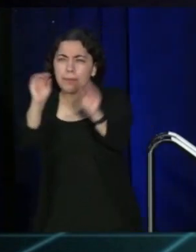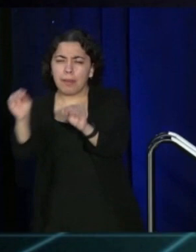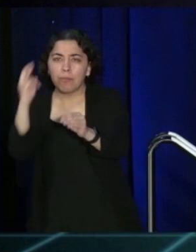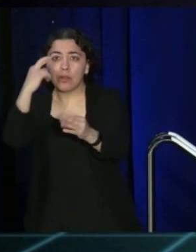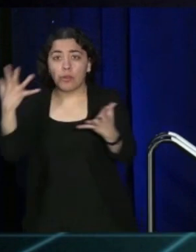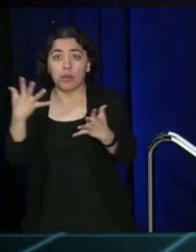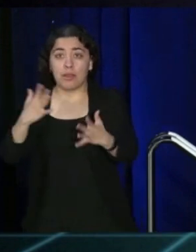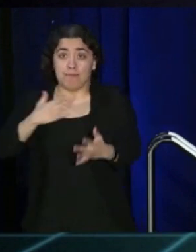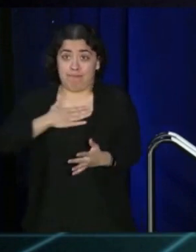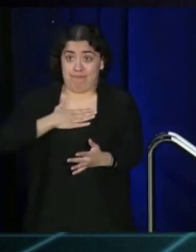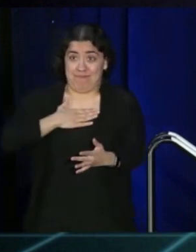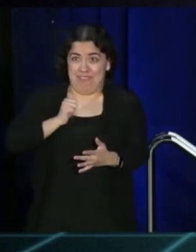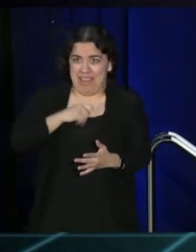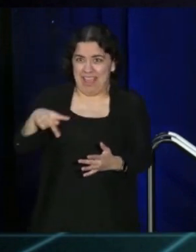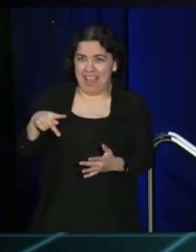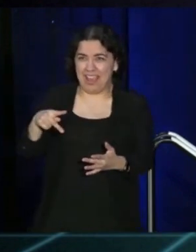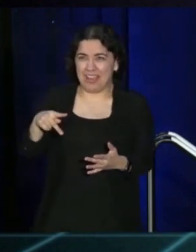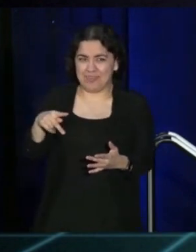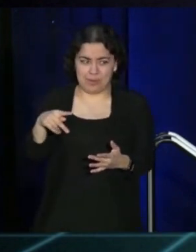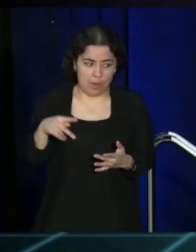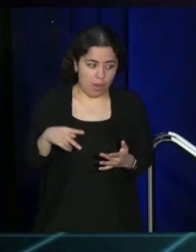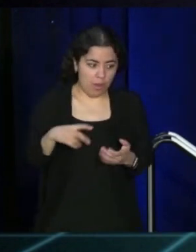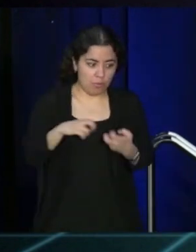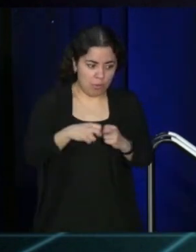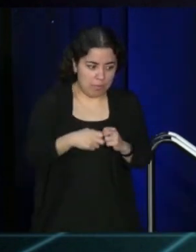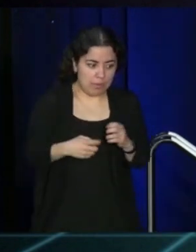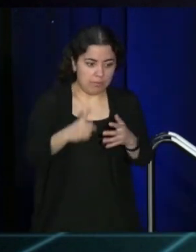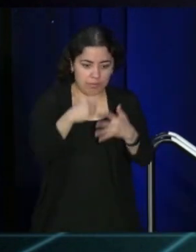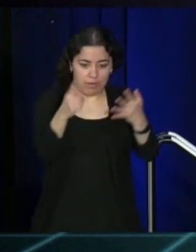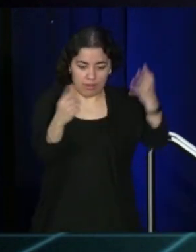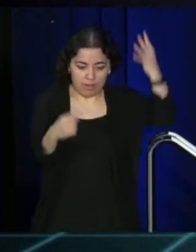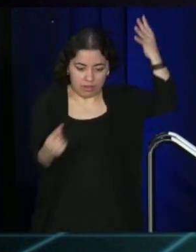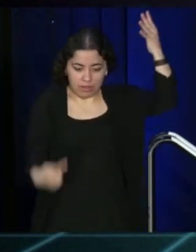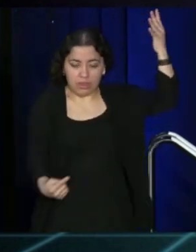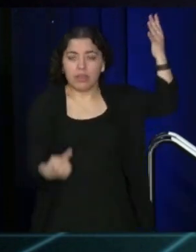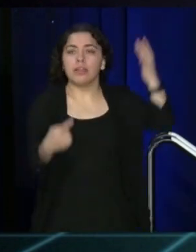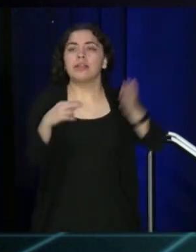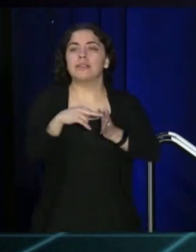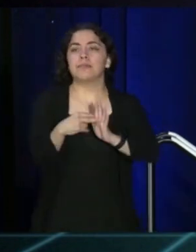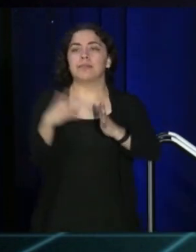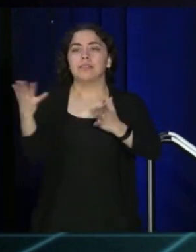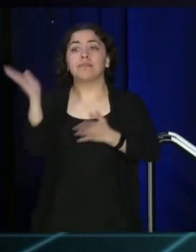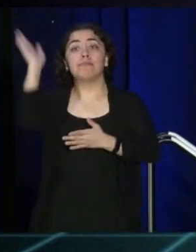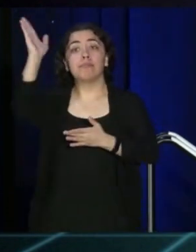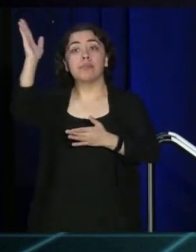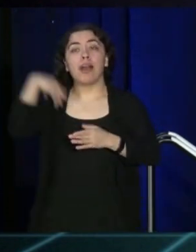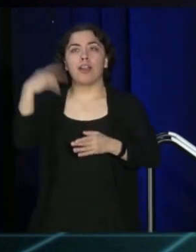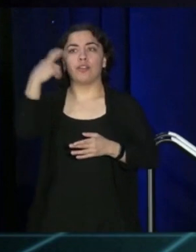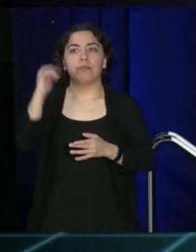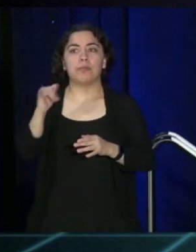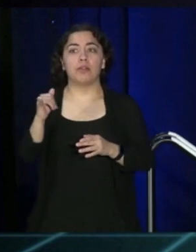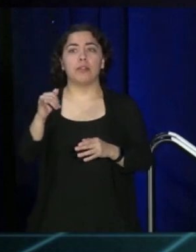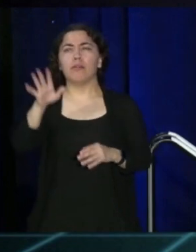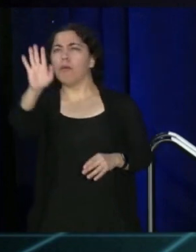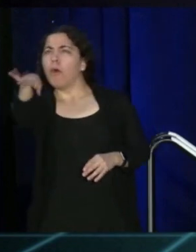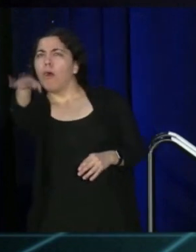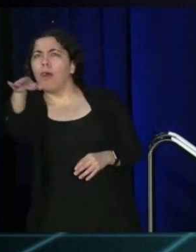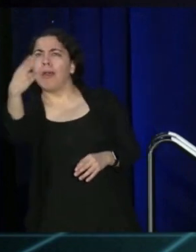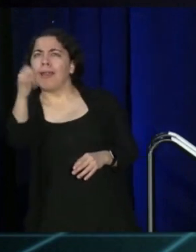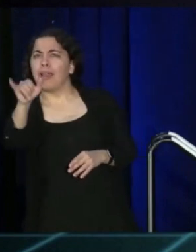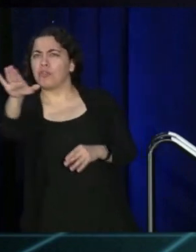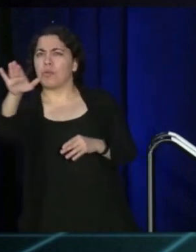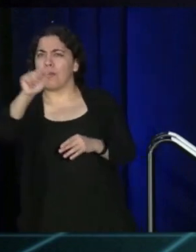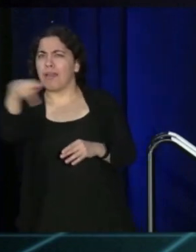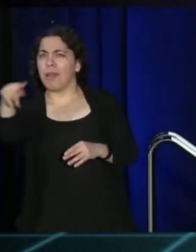have in your own app. And so I finally, as a result of putting this together, I knew that people would call me out if I didn't fix my